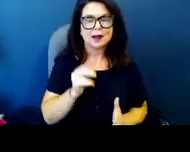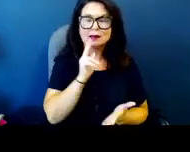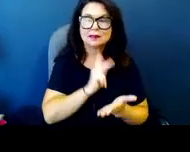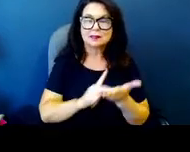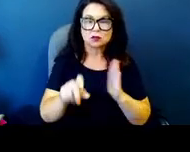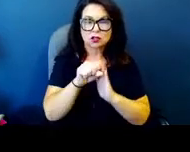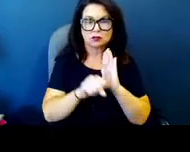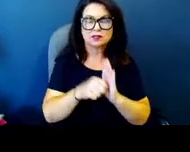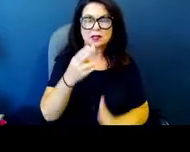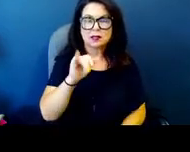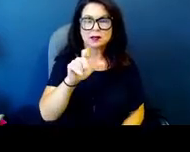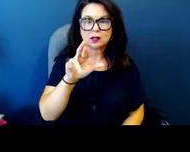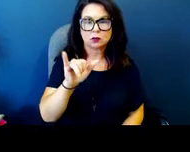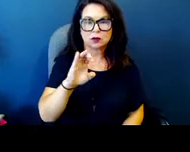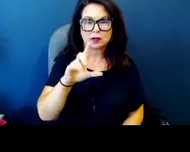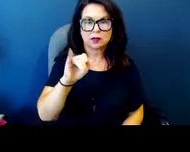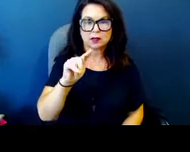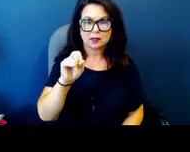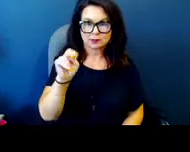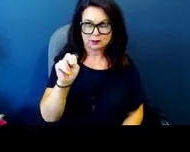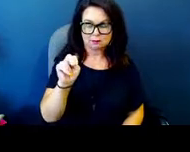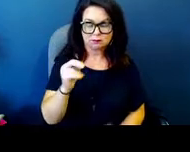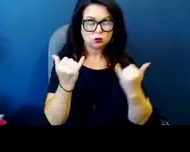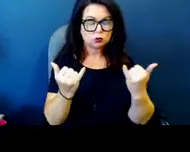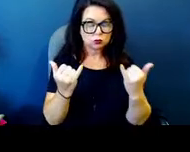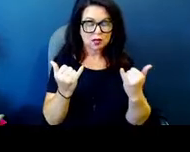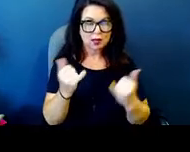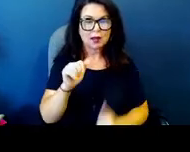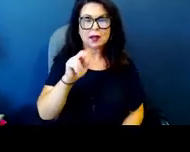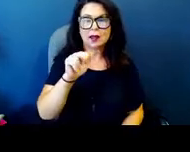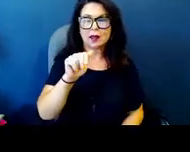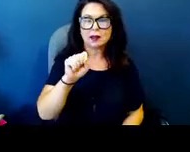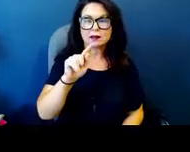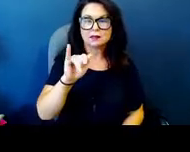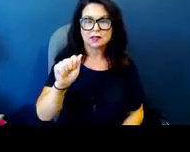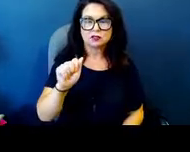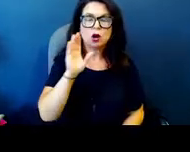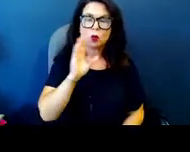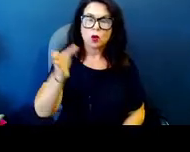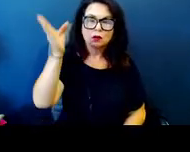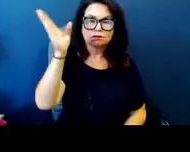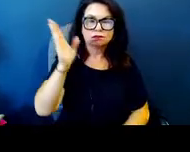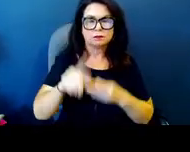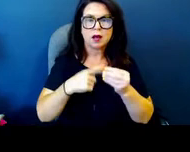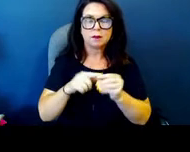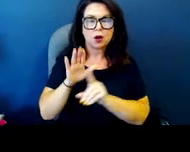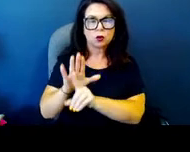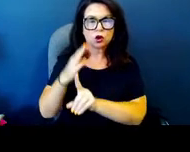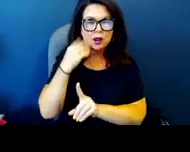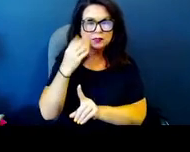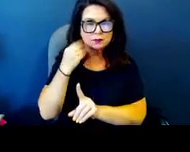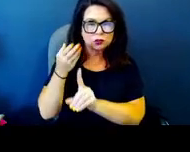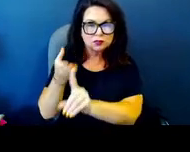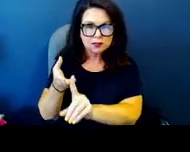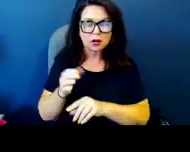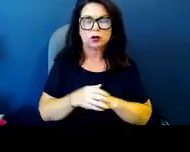today's conversation, you will hear from Anastasia about her experiences there and now, and hopefully you will enjoy